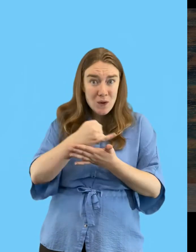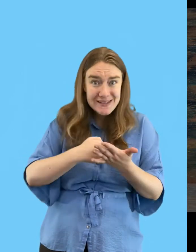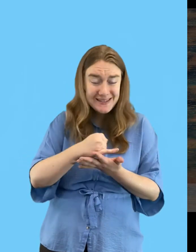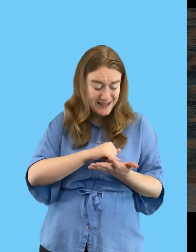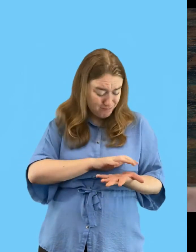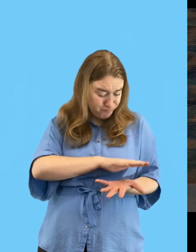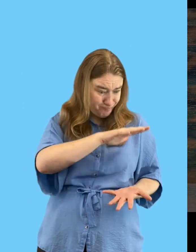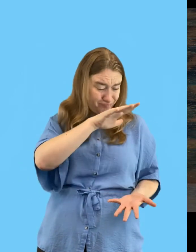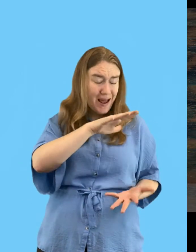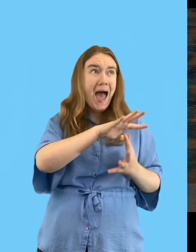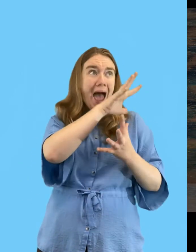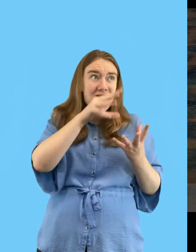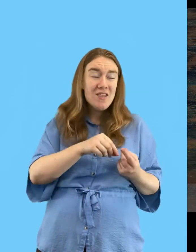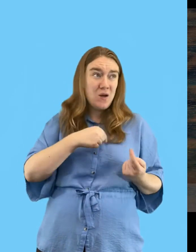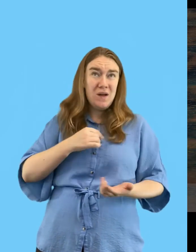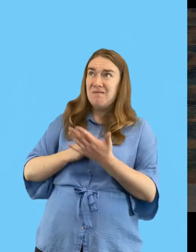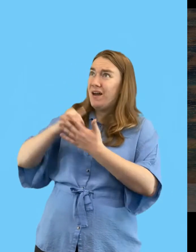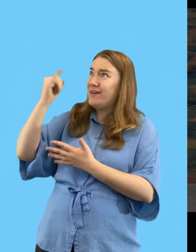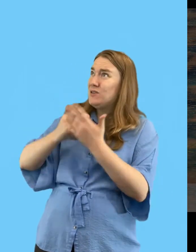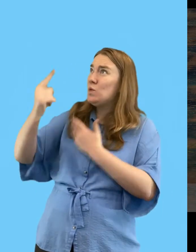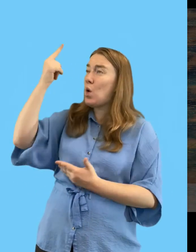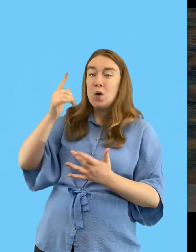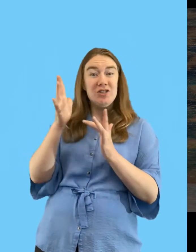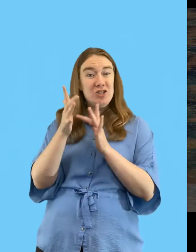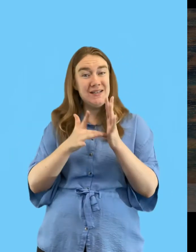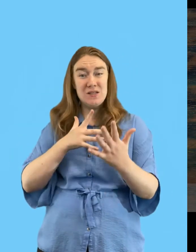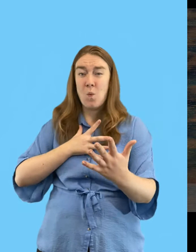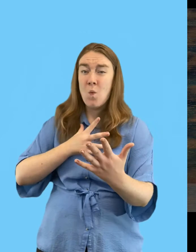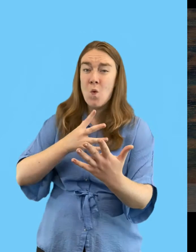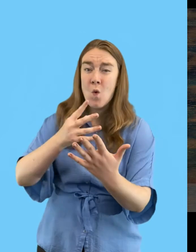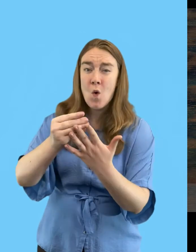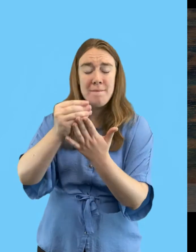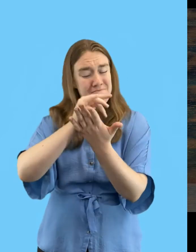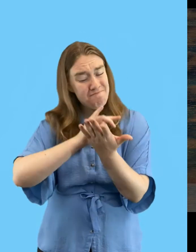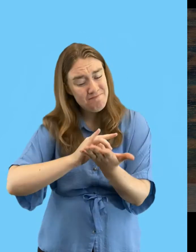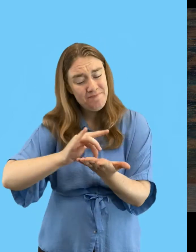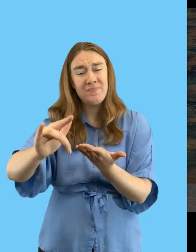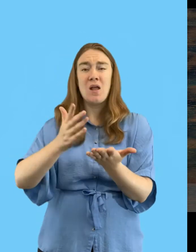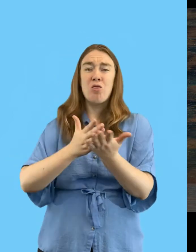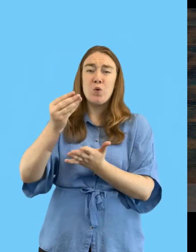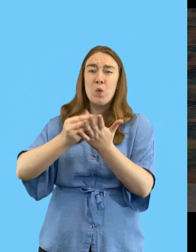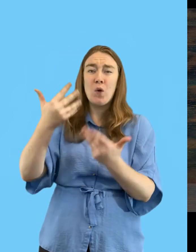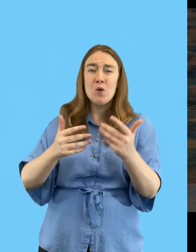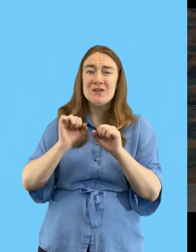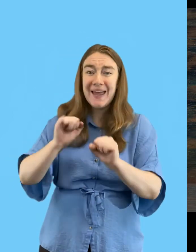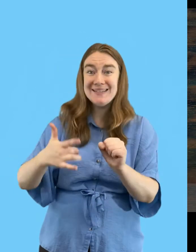done that's offensive to God. He absorbs that at the cost of his own life.